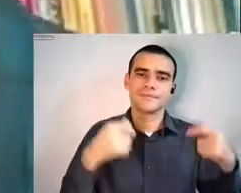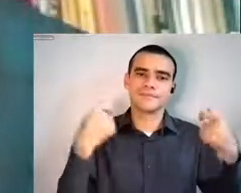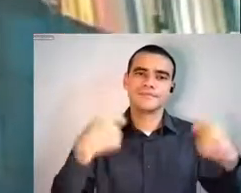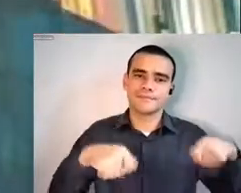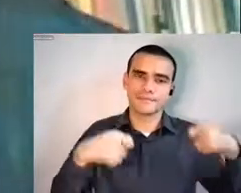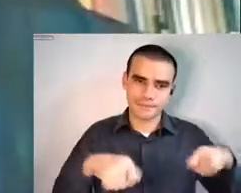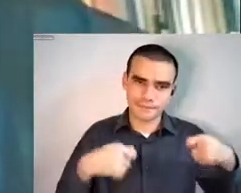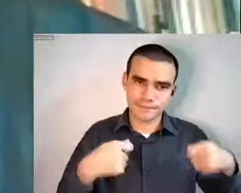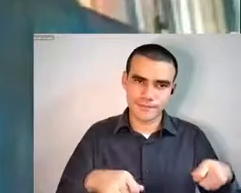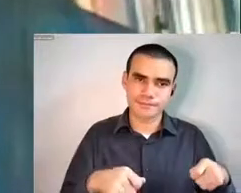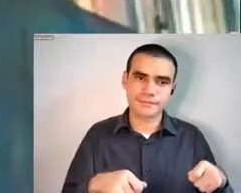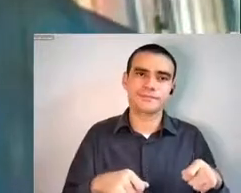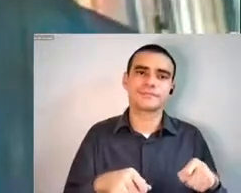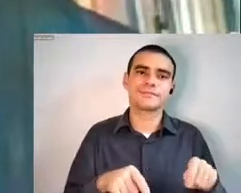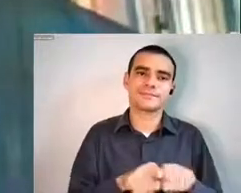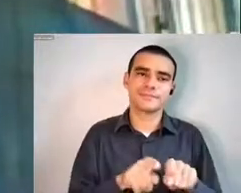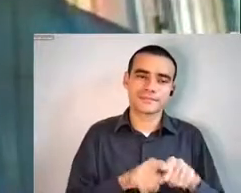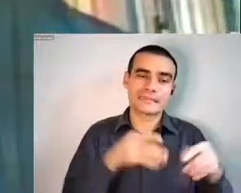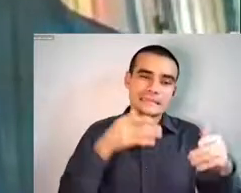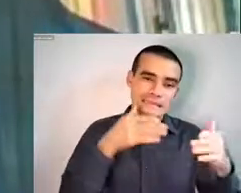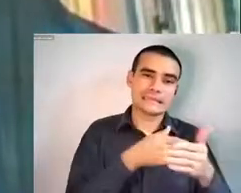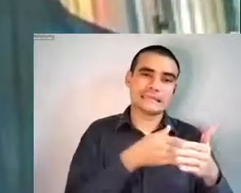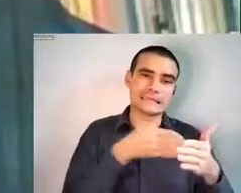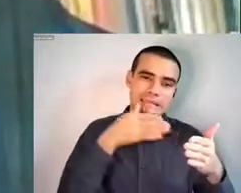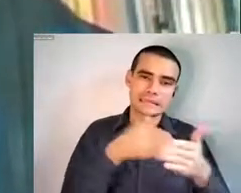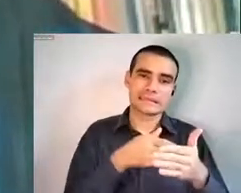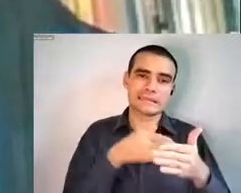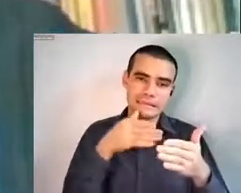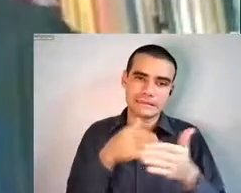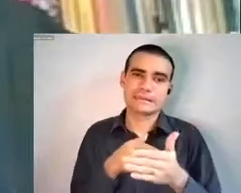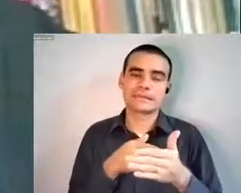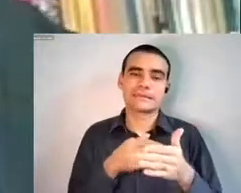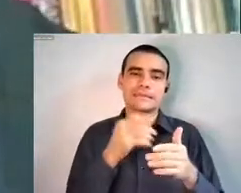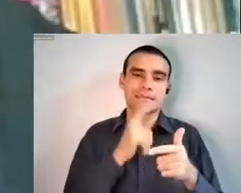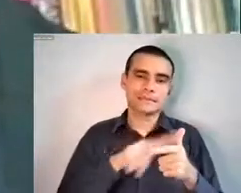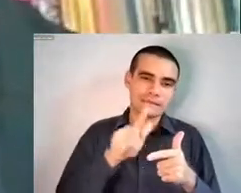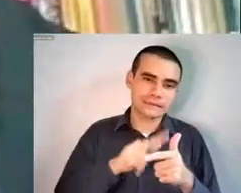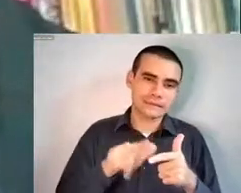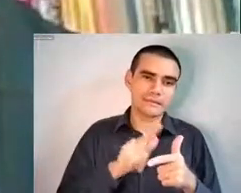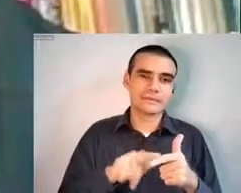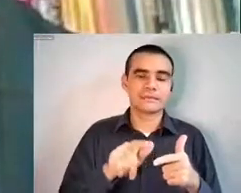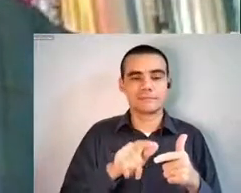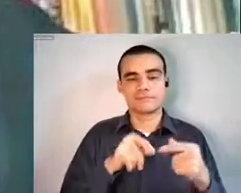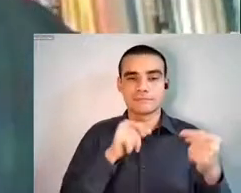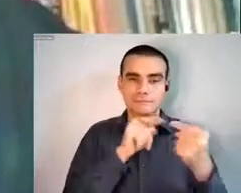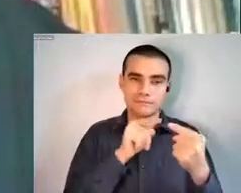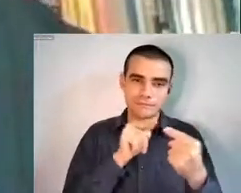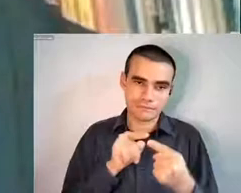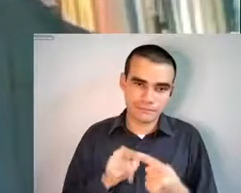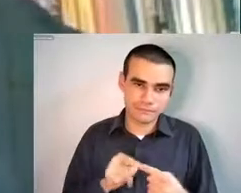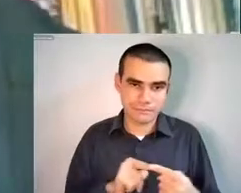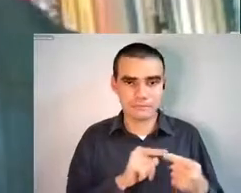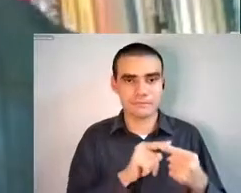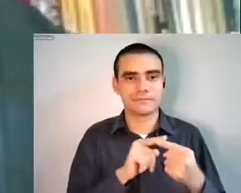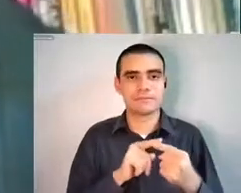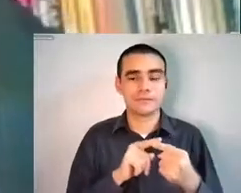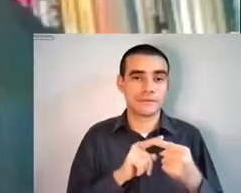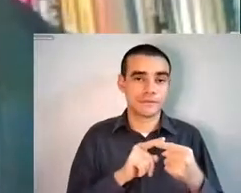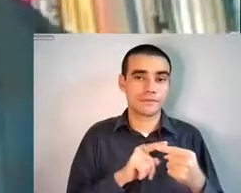But we do need to solve the bottlenecks that stop the knowledge from being